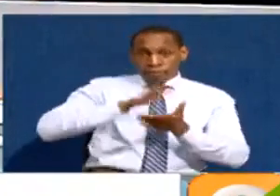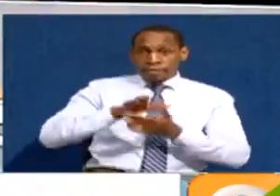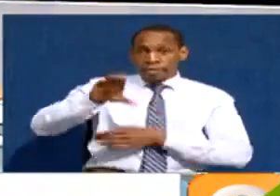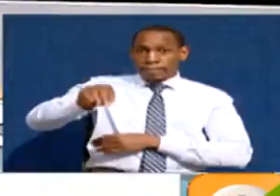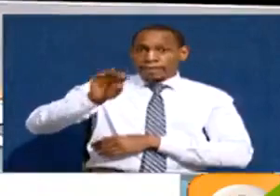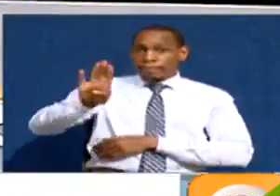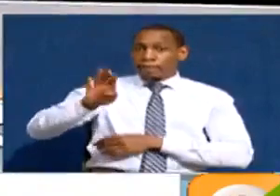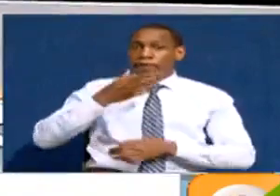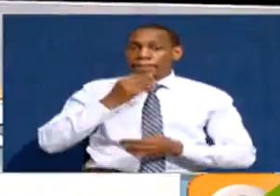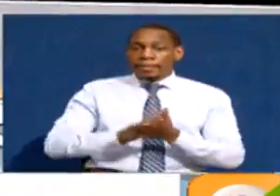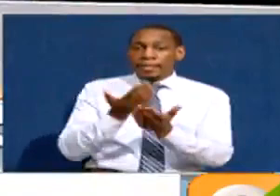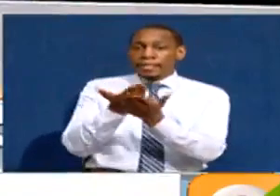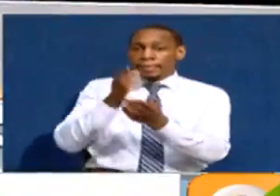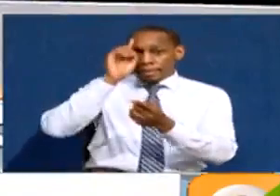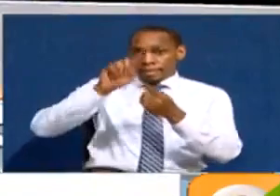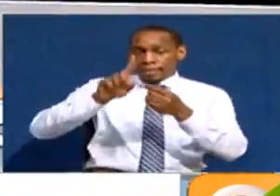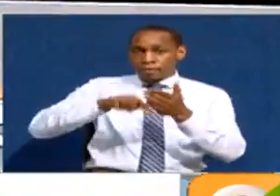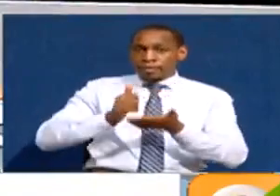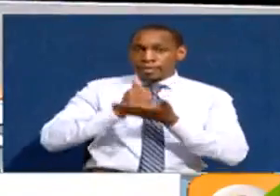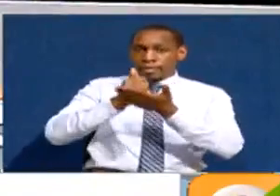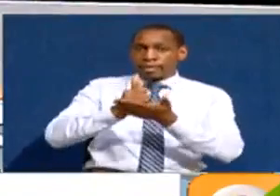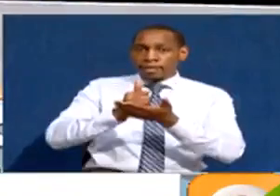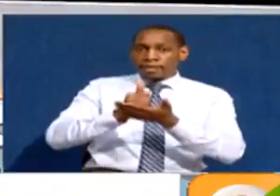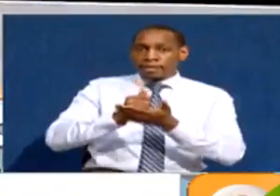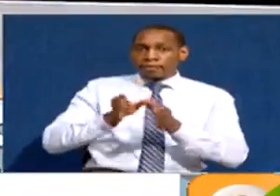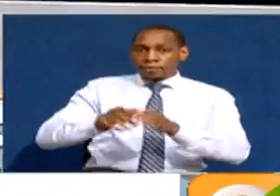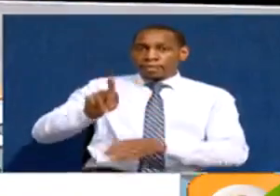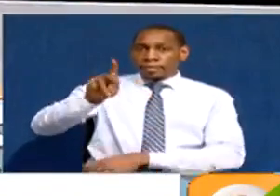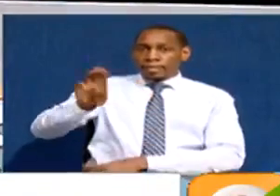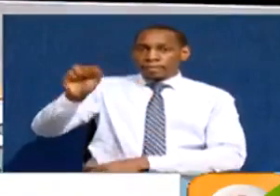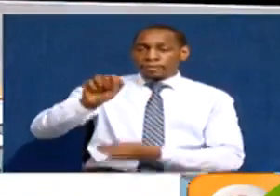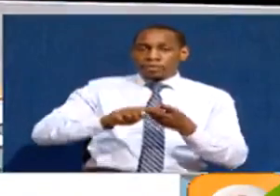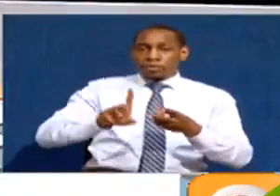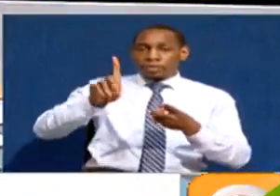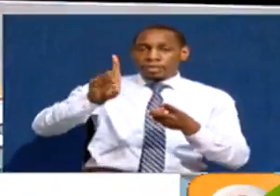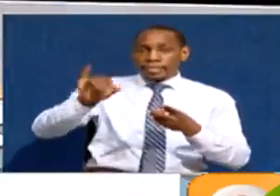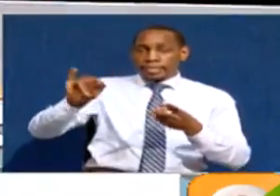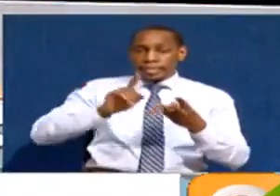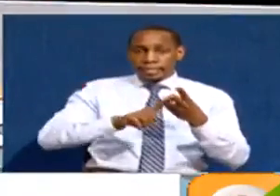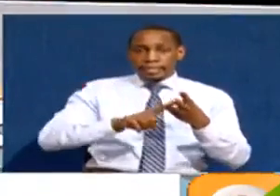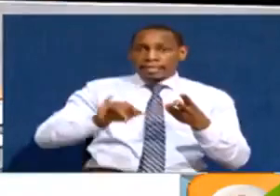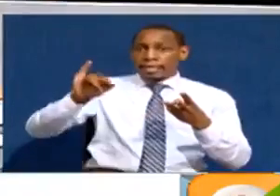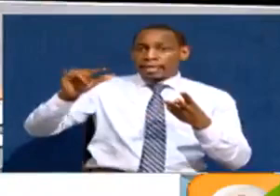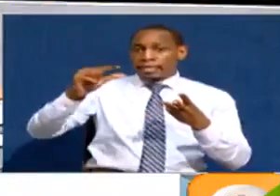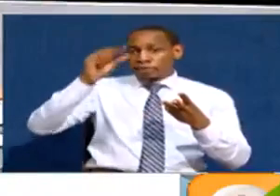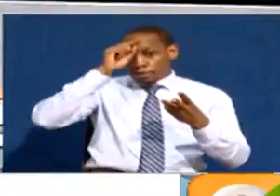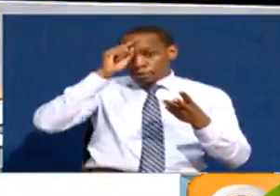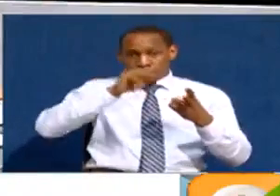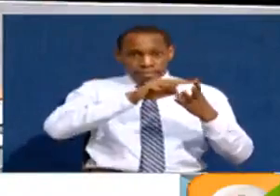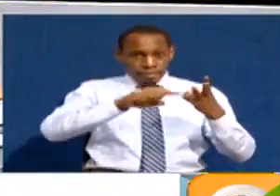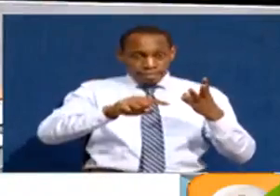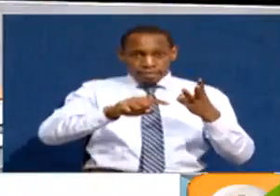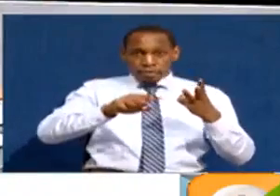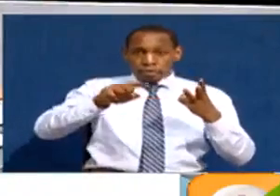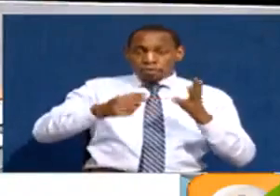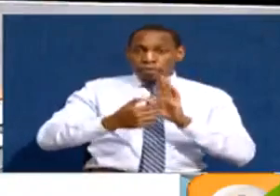the four men. Now, the application seeks to have the Kenya Wildlife Services, the Directorate of Criminal Investigations, and the Inspector General of Police produce